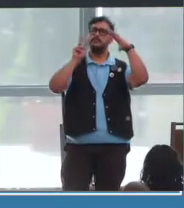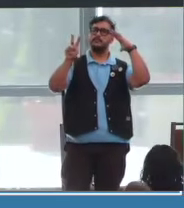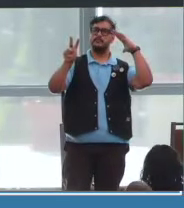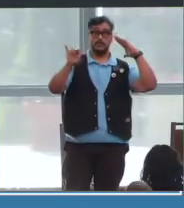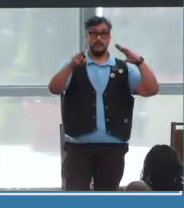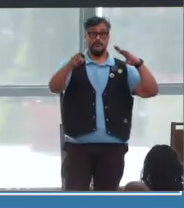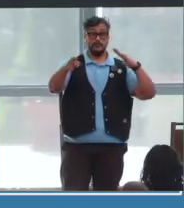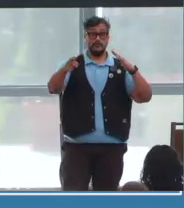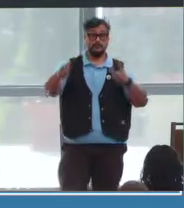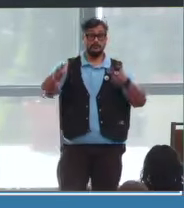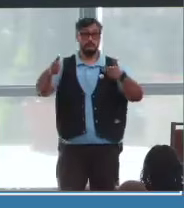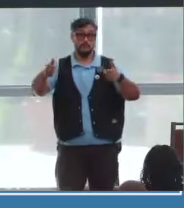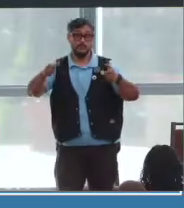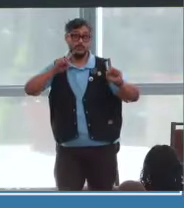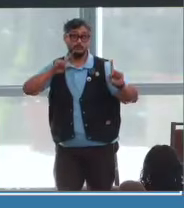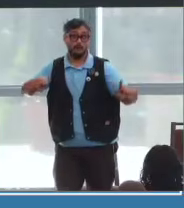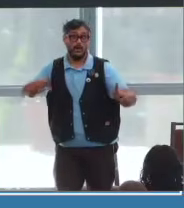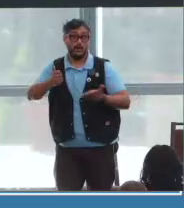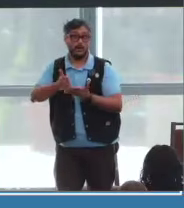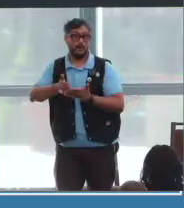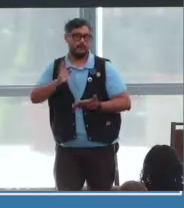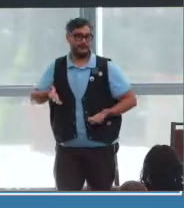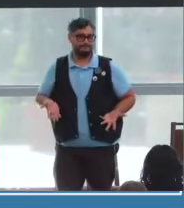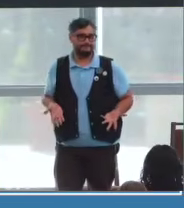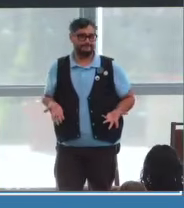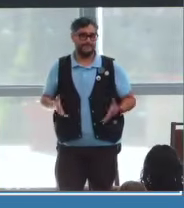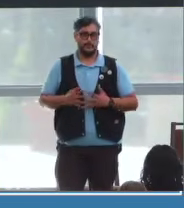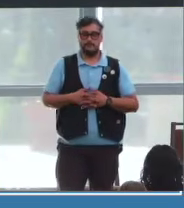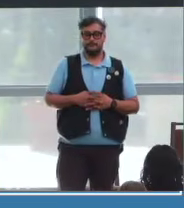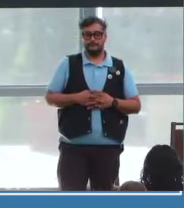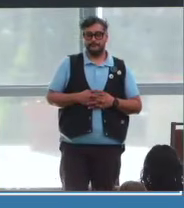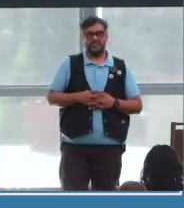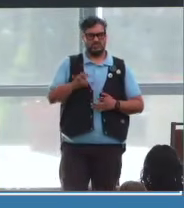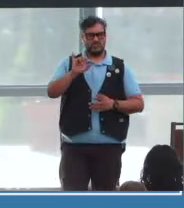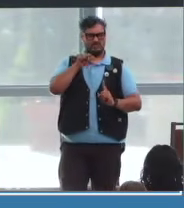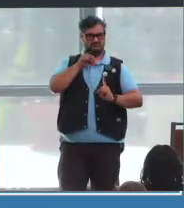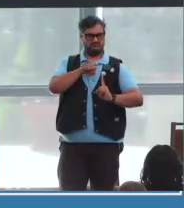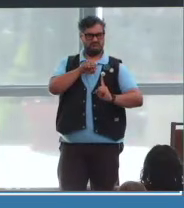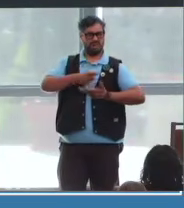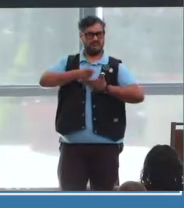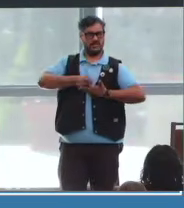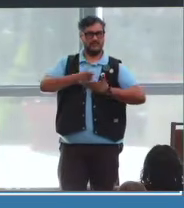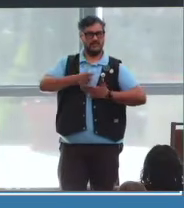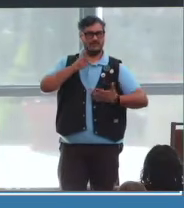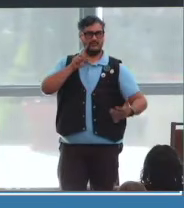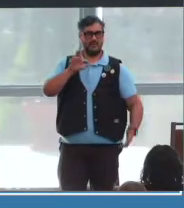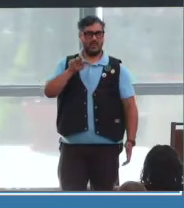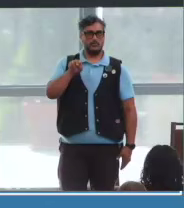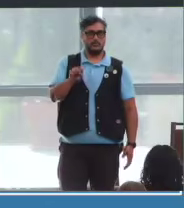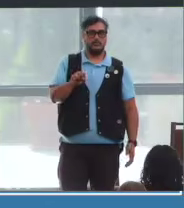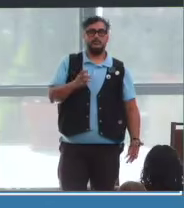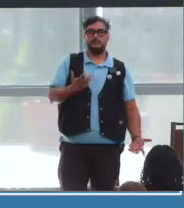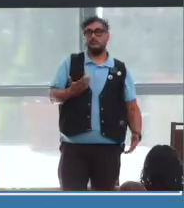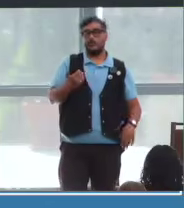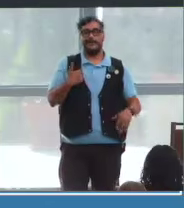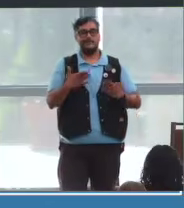will respond to a specific treatment. So the targeted therapies in lupus, other than, we